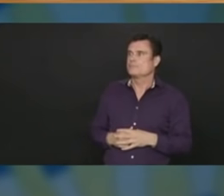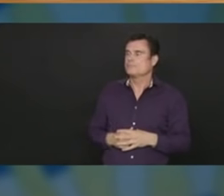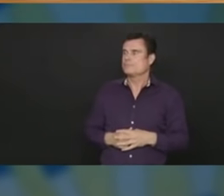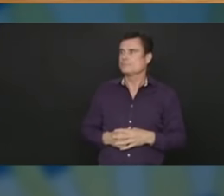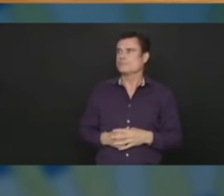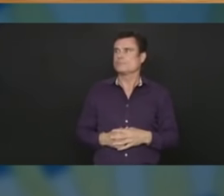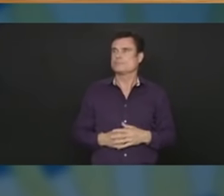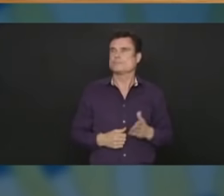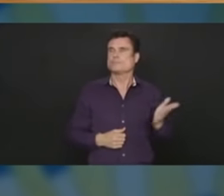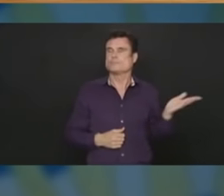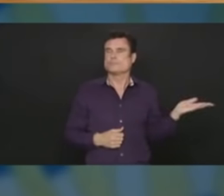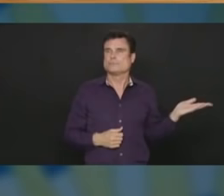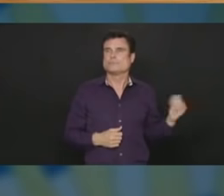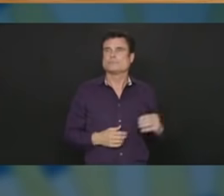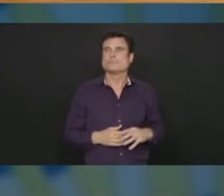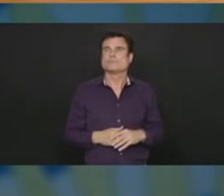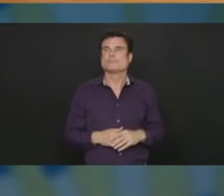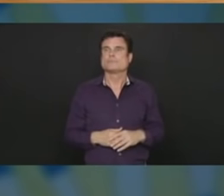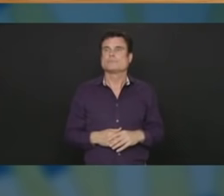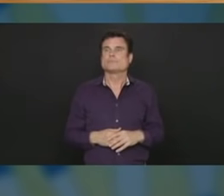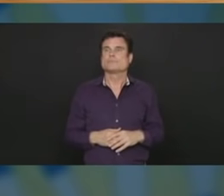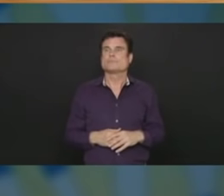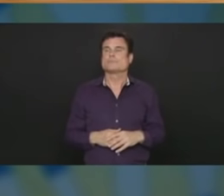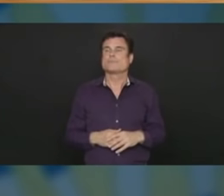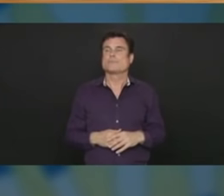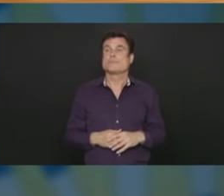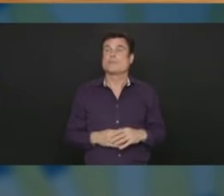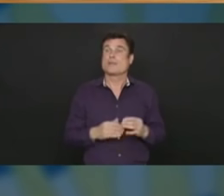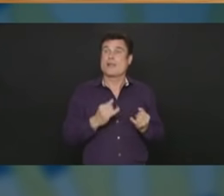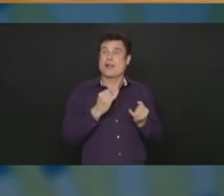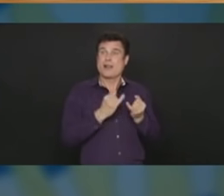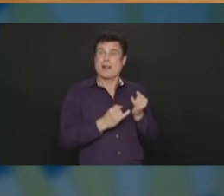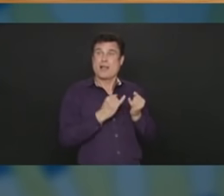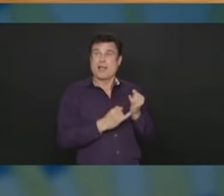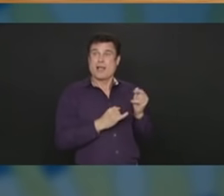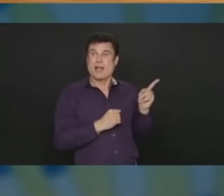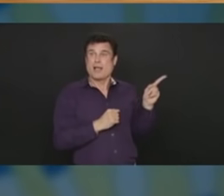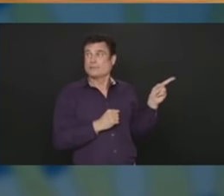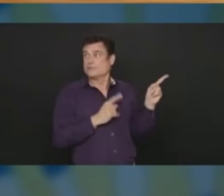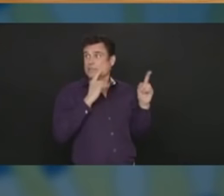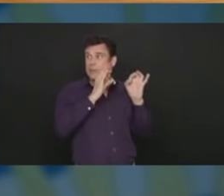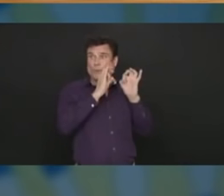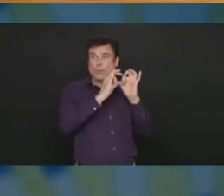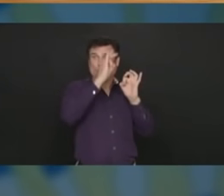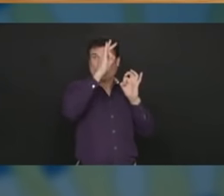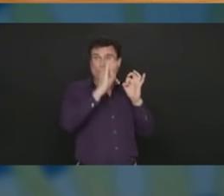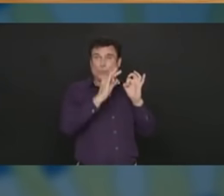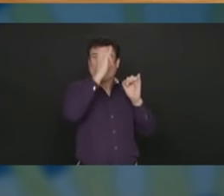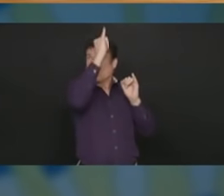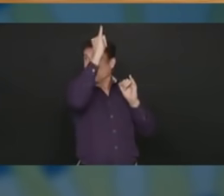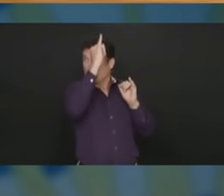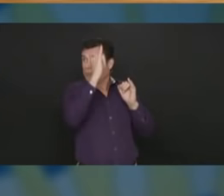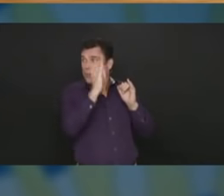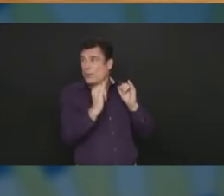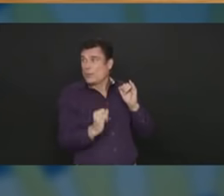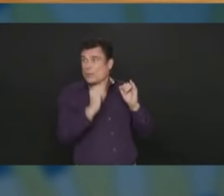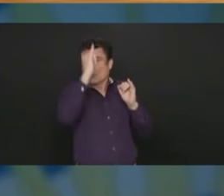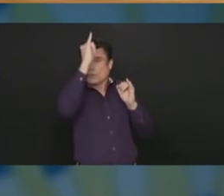home and schooling from home has brought us to about 30% of our usual contacts in the